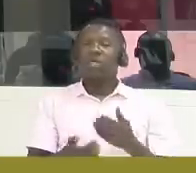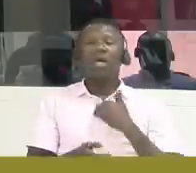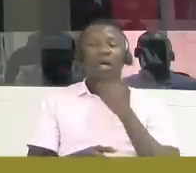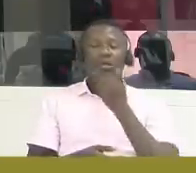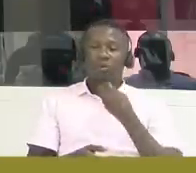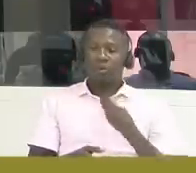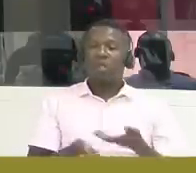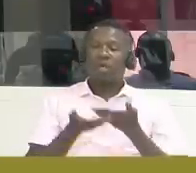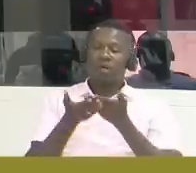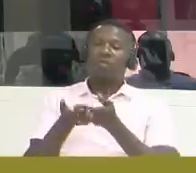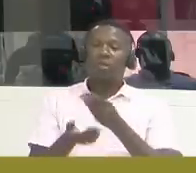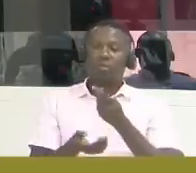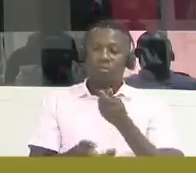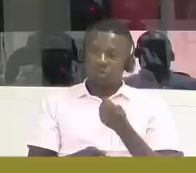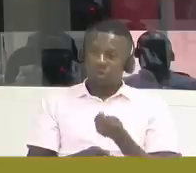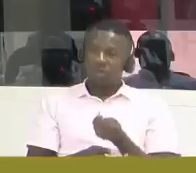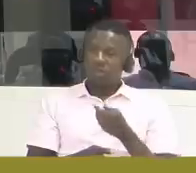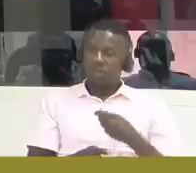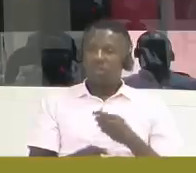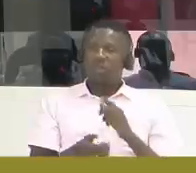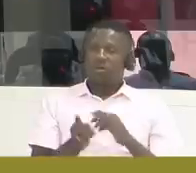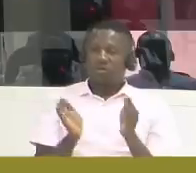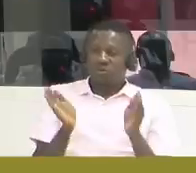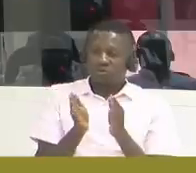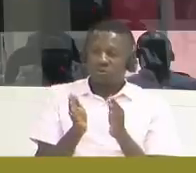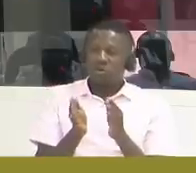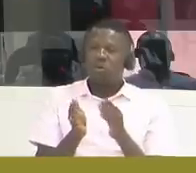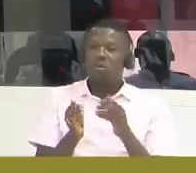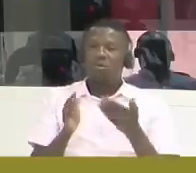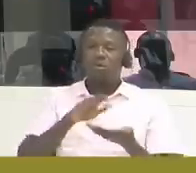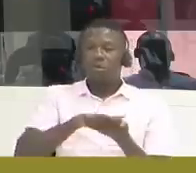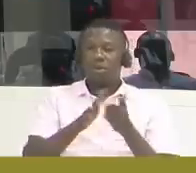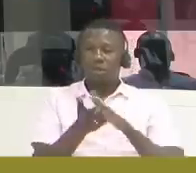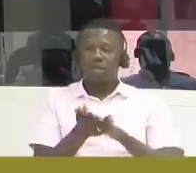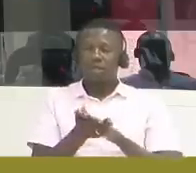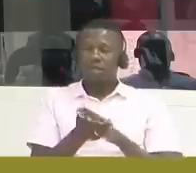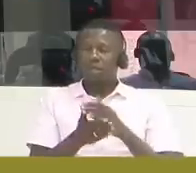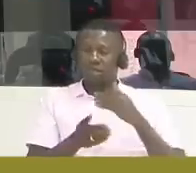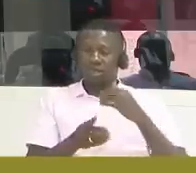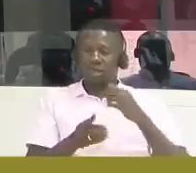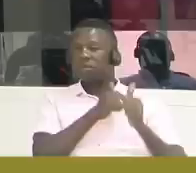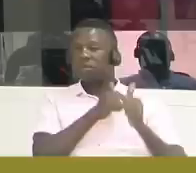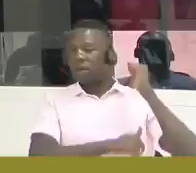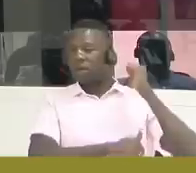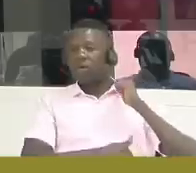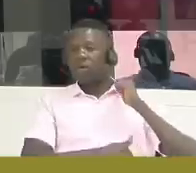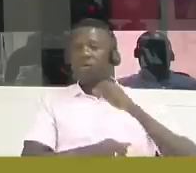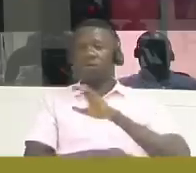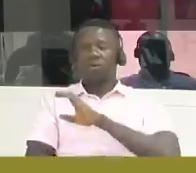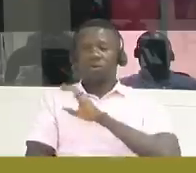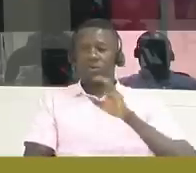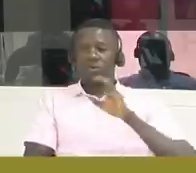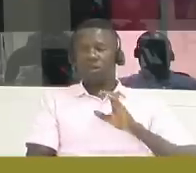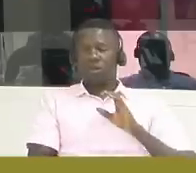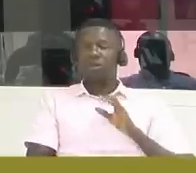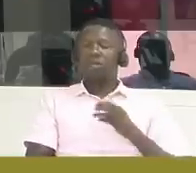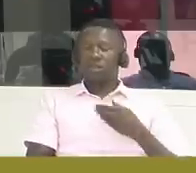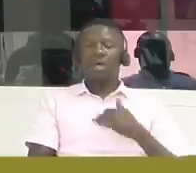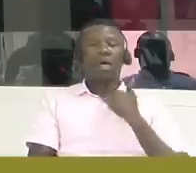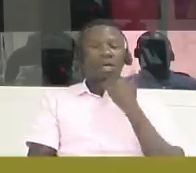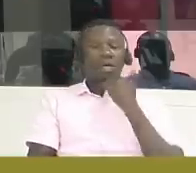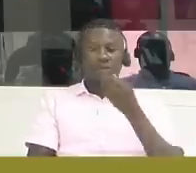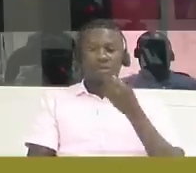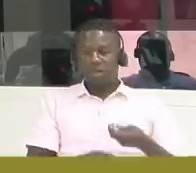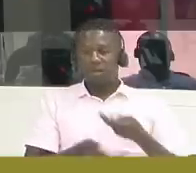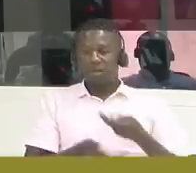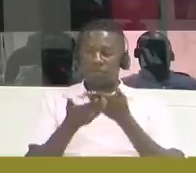was a small market behind our compound called Marsebundau, small market. She asked me to give her the money, then she will go and